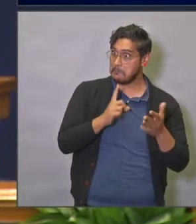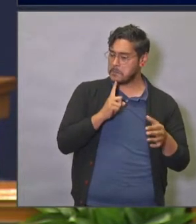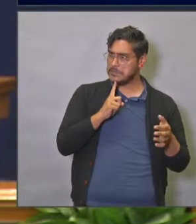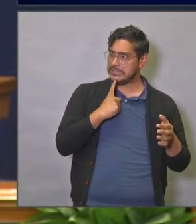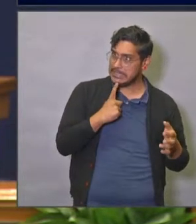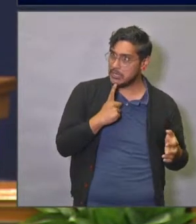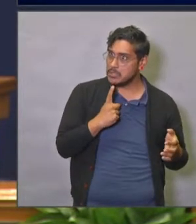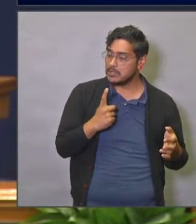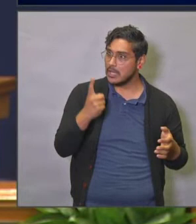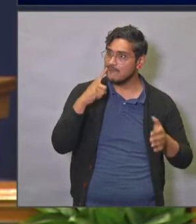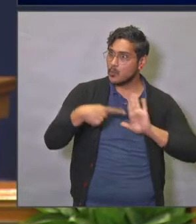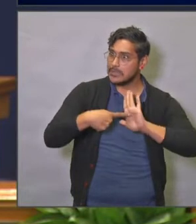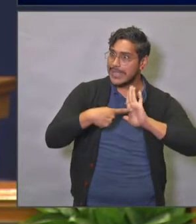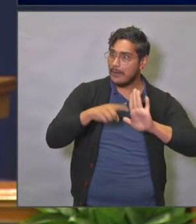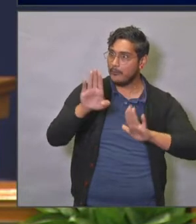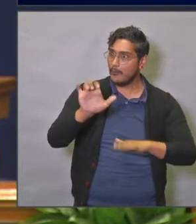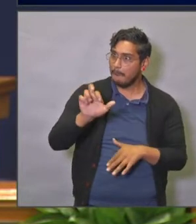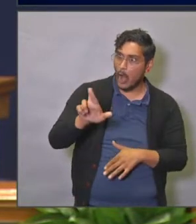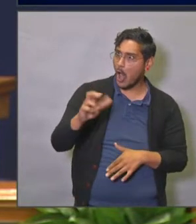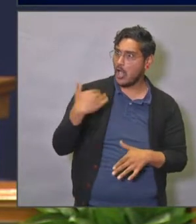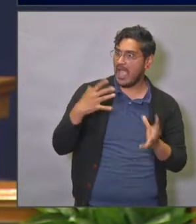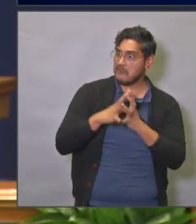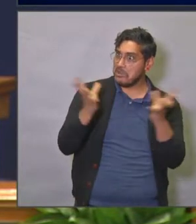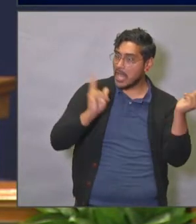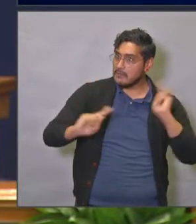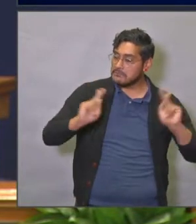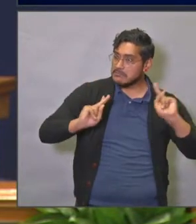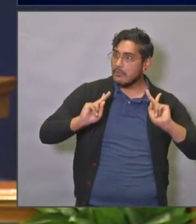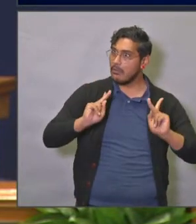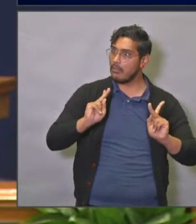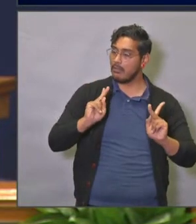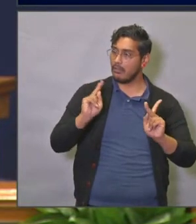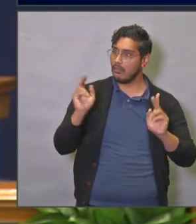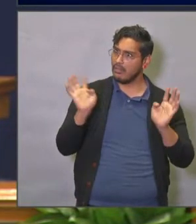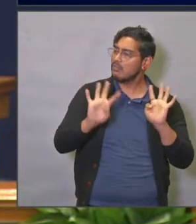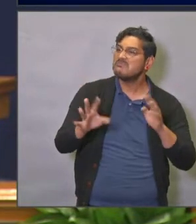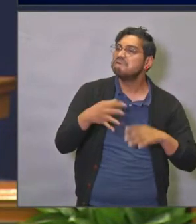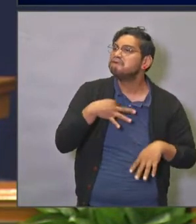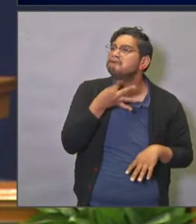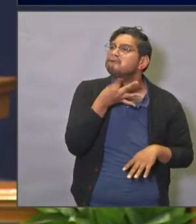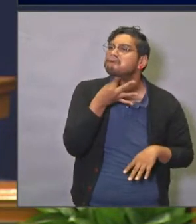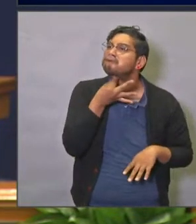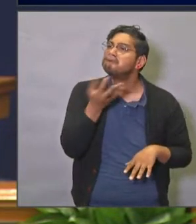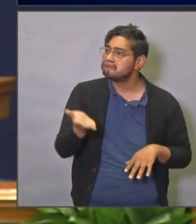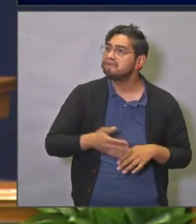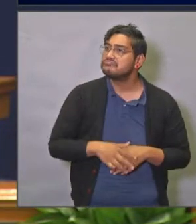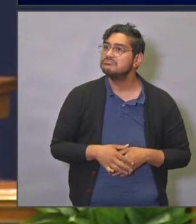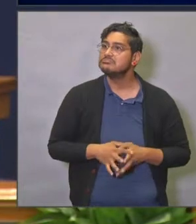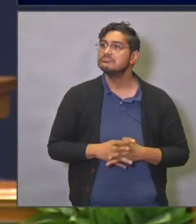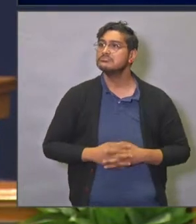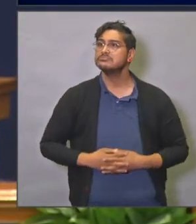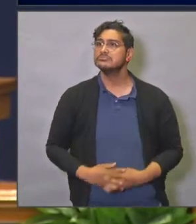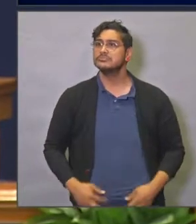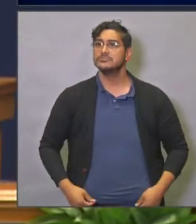a bar, for instance, having a lot of people inside, or something like that? I wonder. Thanks.